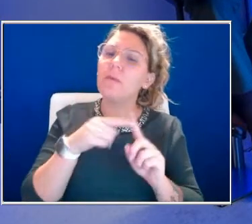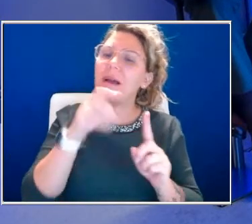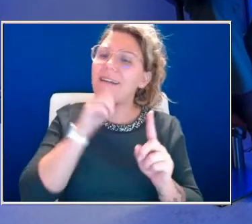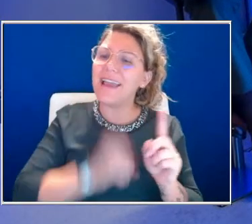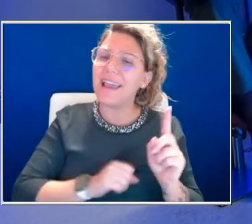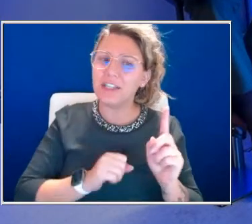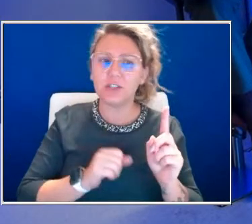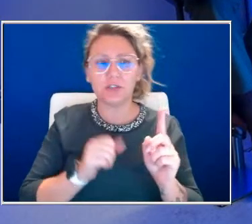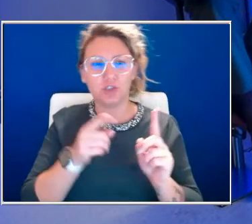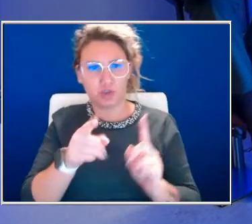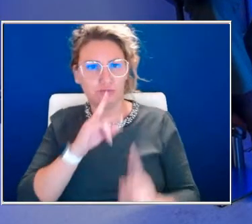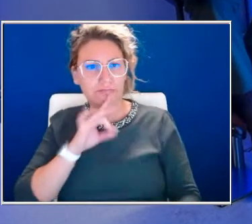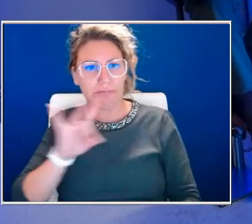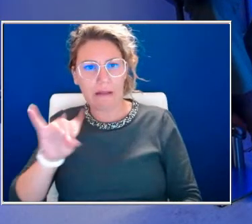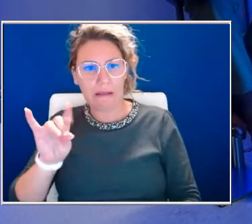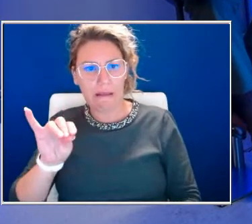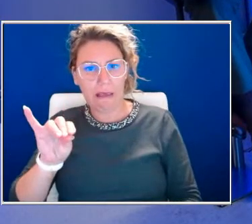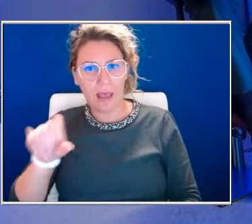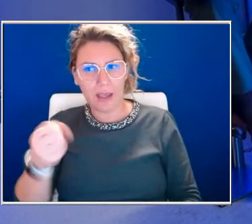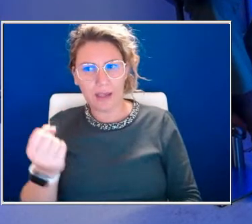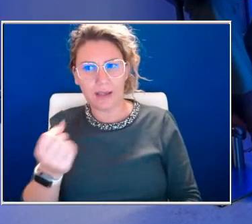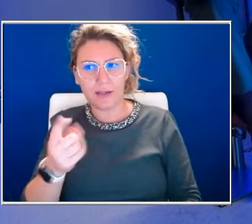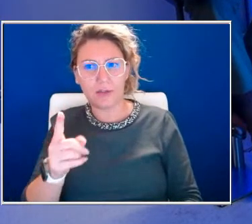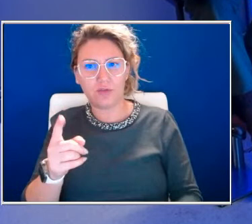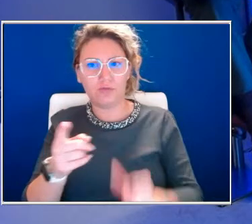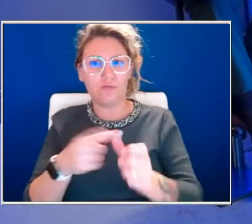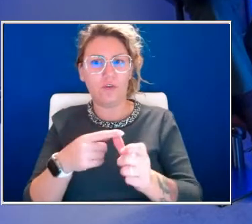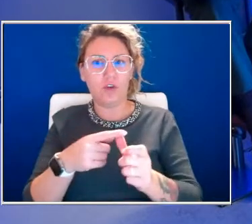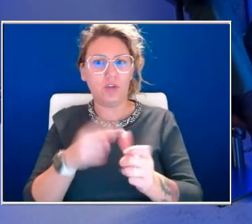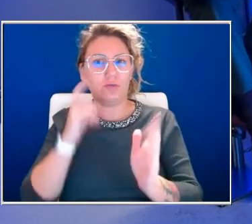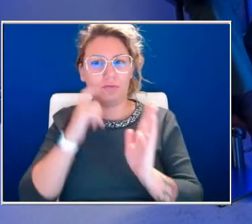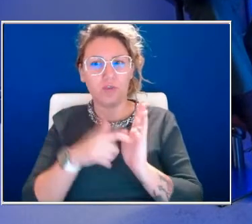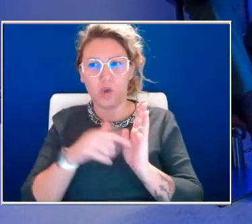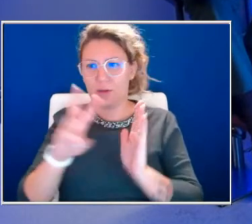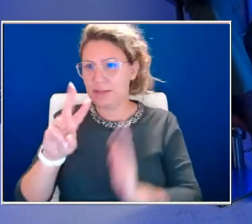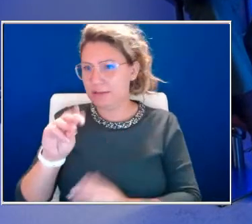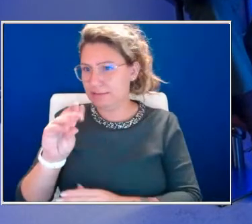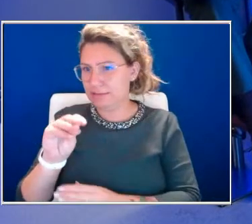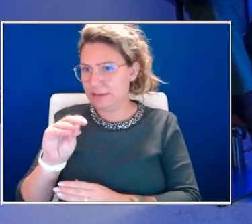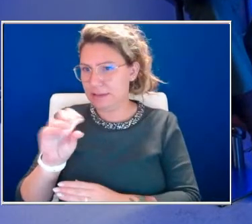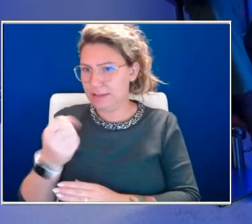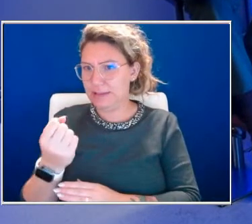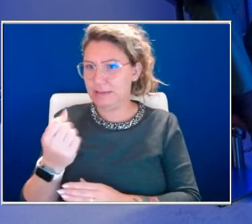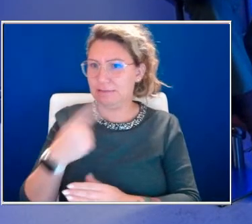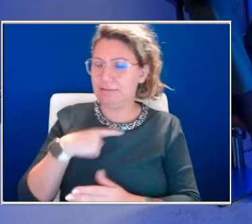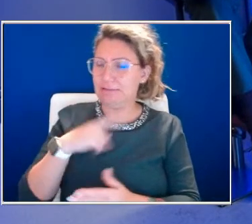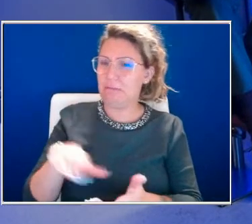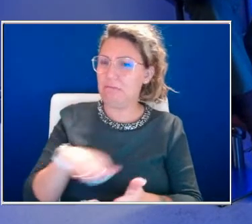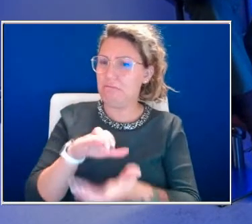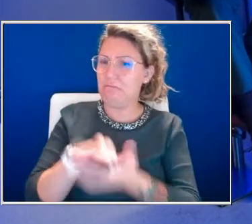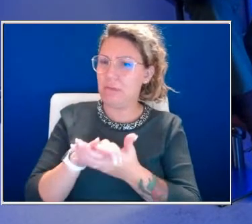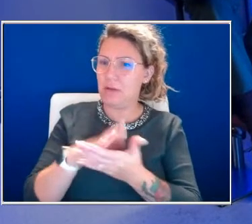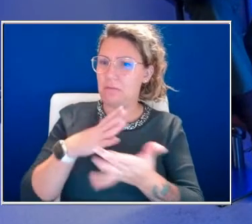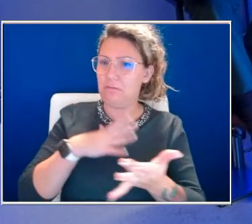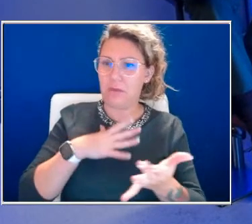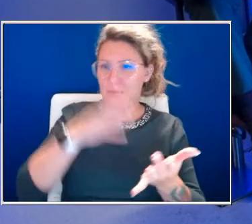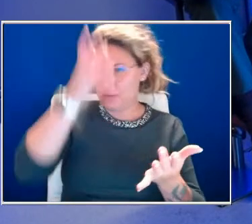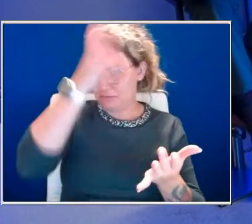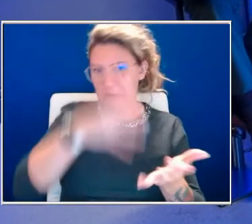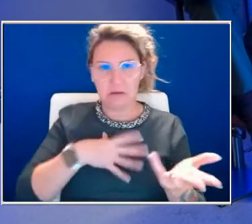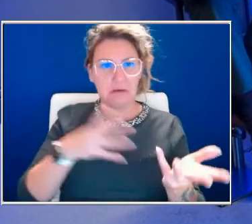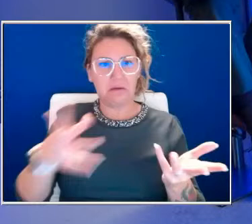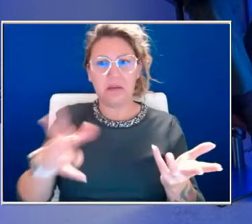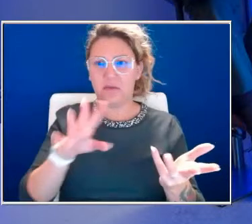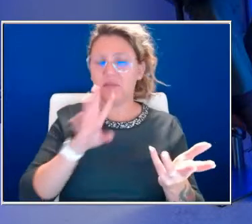in your 80s, but you first saw them in your 60s. I married a man that he was 41 when we met, and he